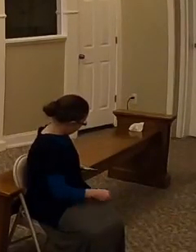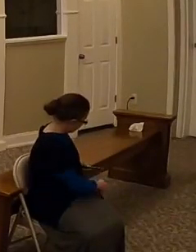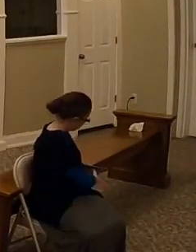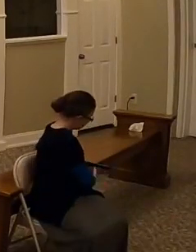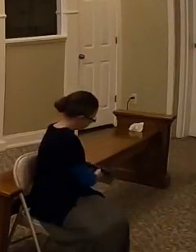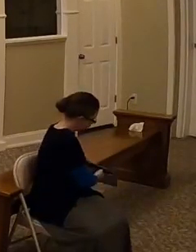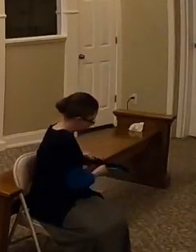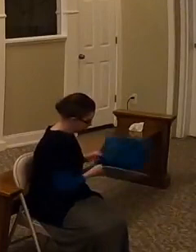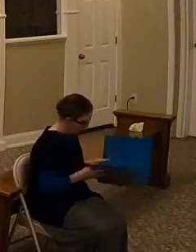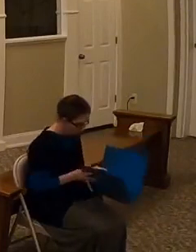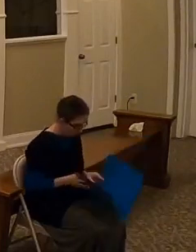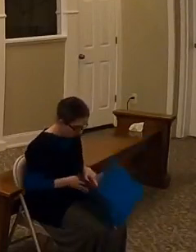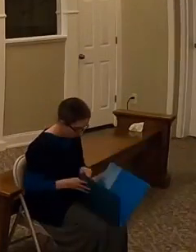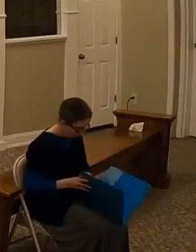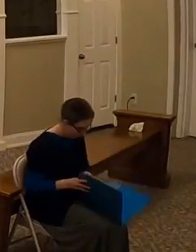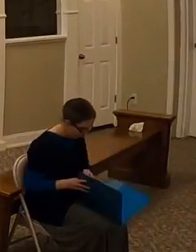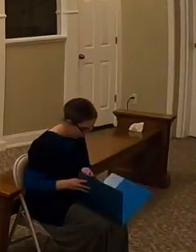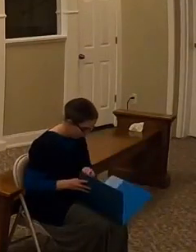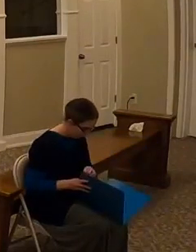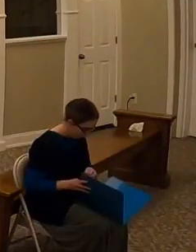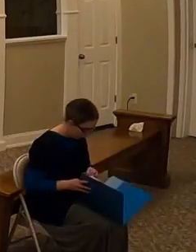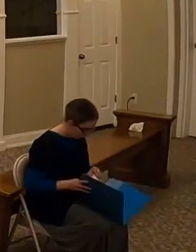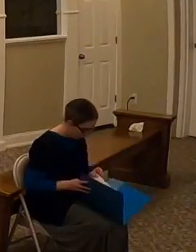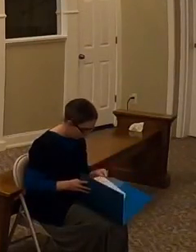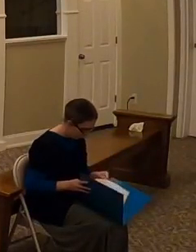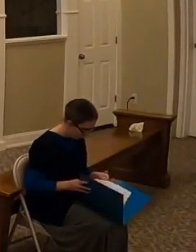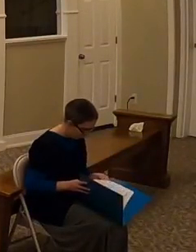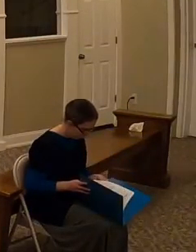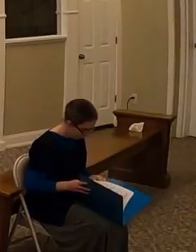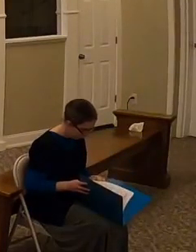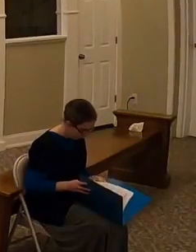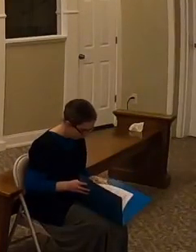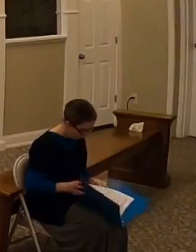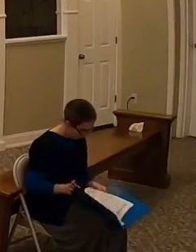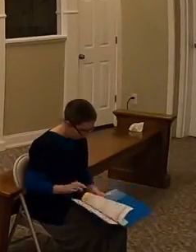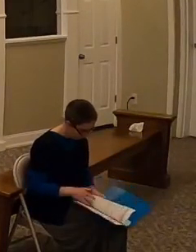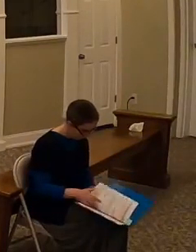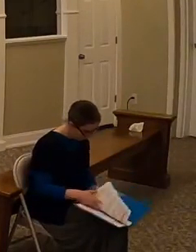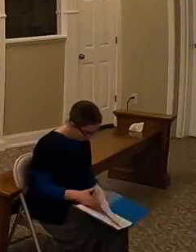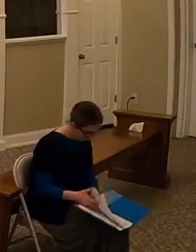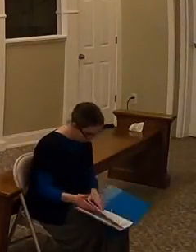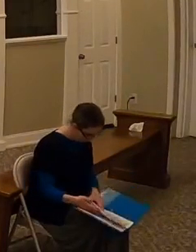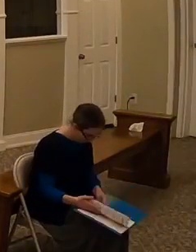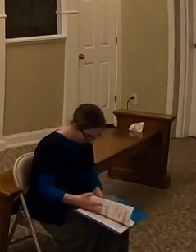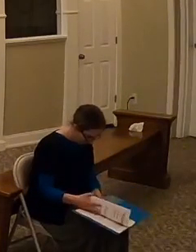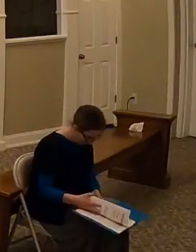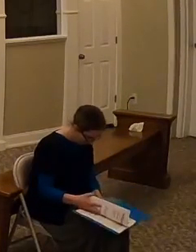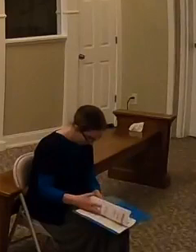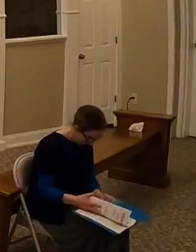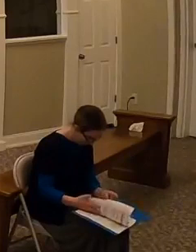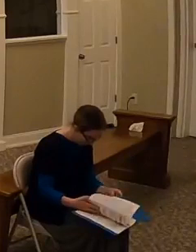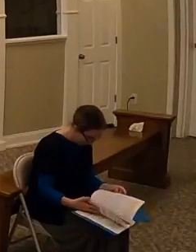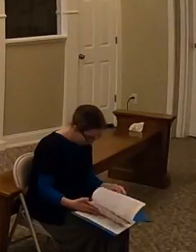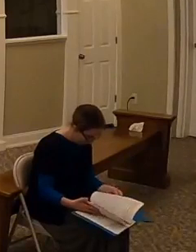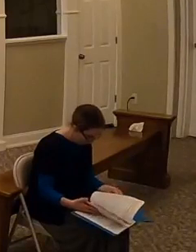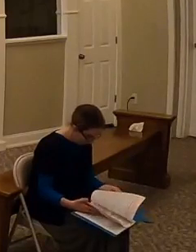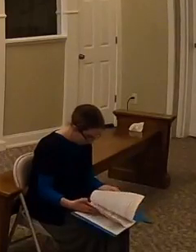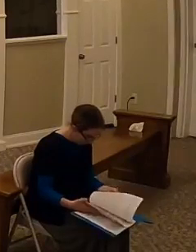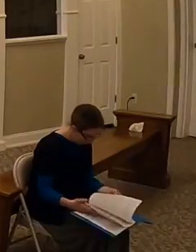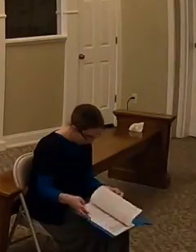fastened. Isaiah 22, 23 said, and I will fasten him as a nail in a sure place.